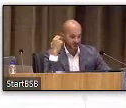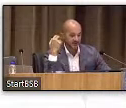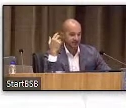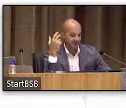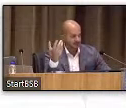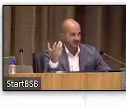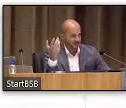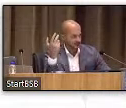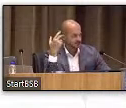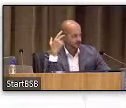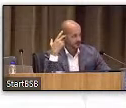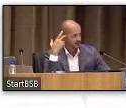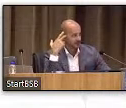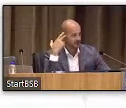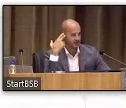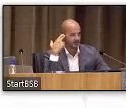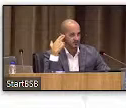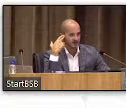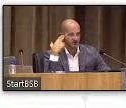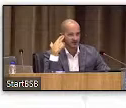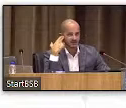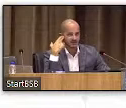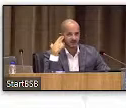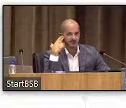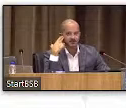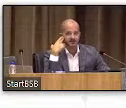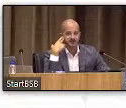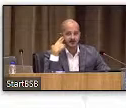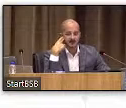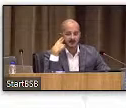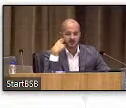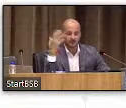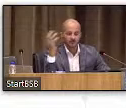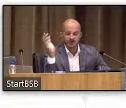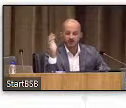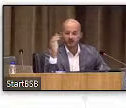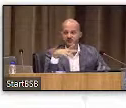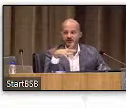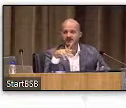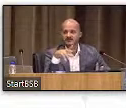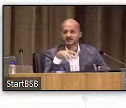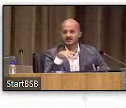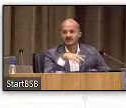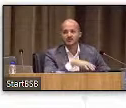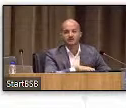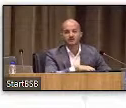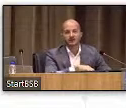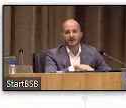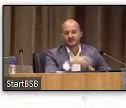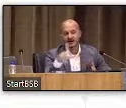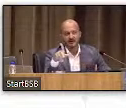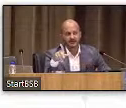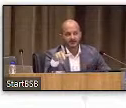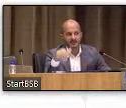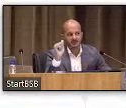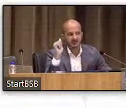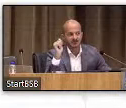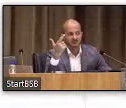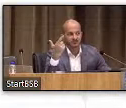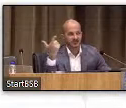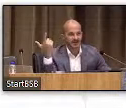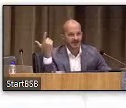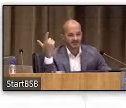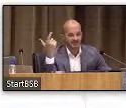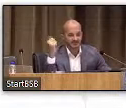resource to manage. But we want to know what is happening, how many variants we